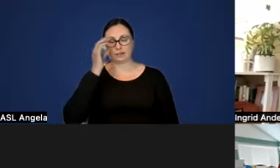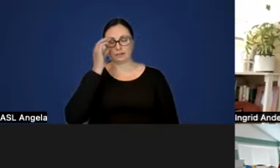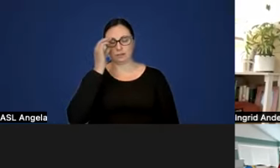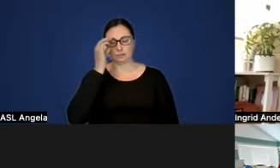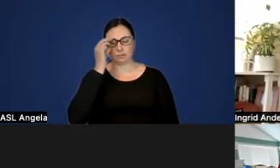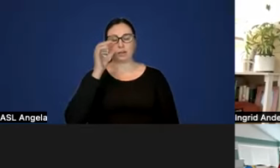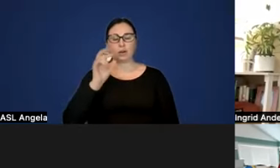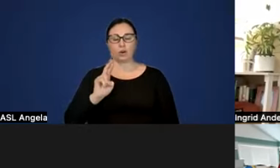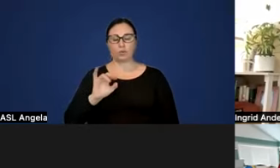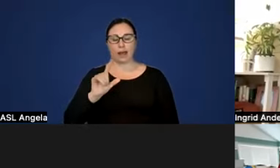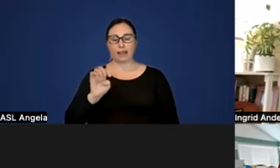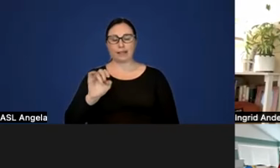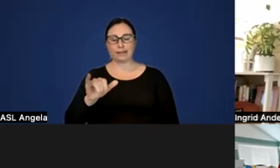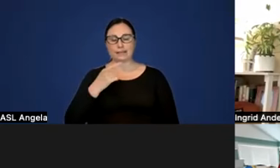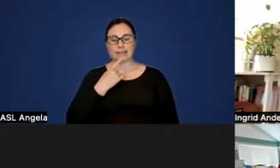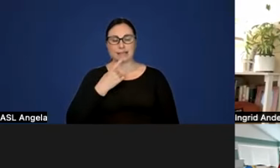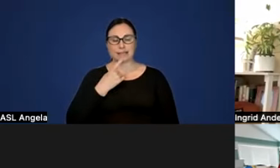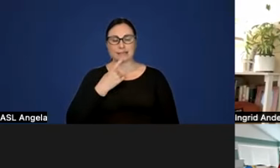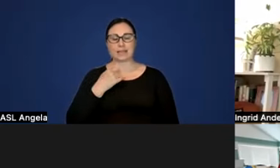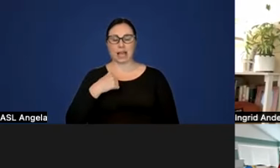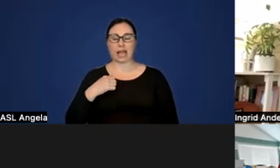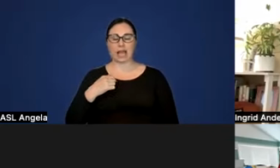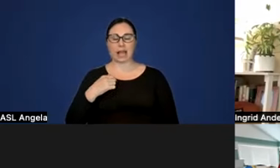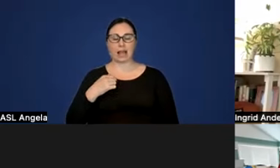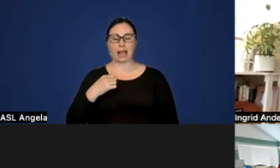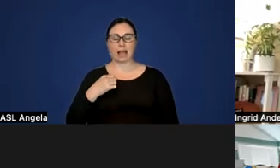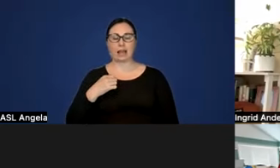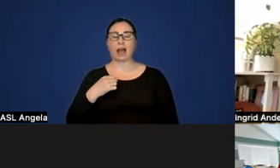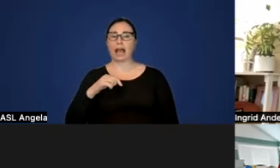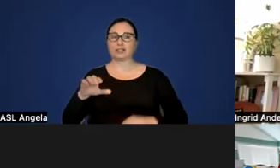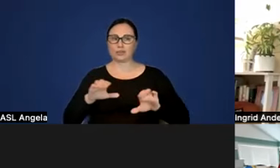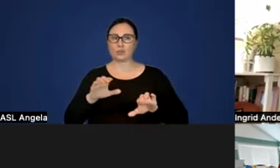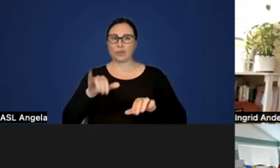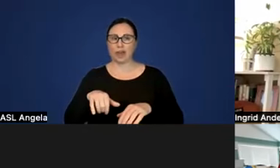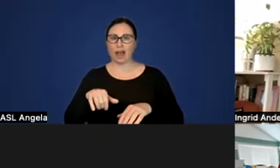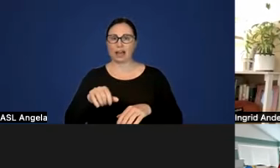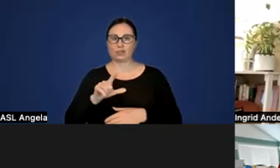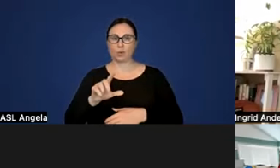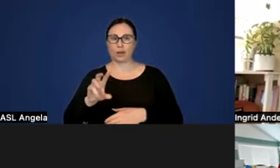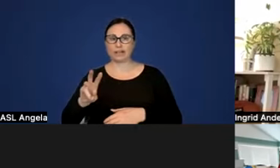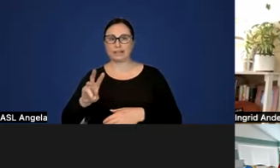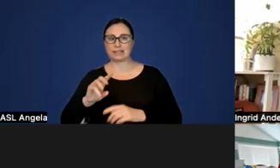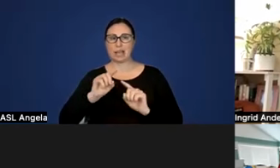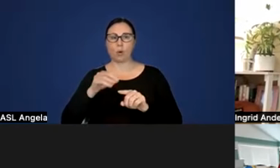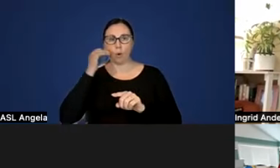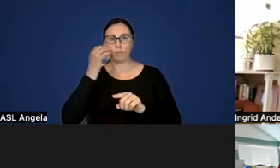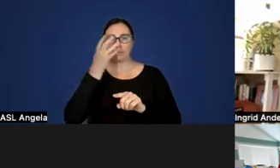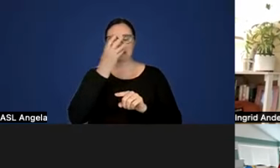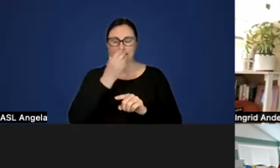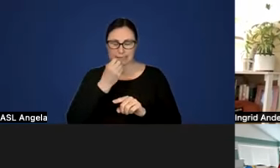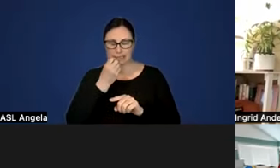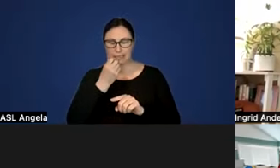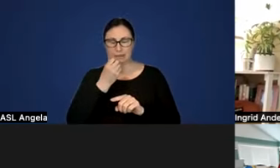Riley says, I do that 26. I go home, sleep, wake up, eat, shower, then go back to bed for the